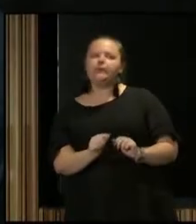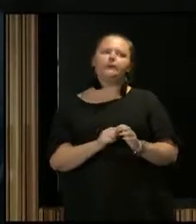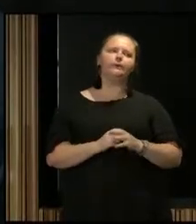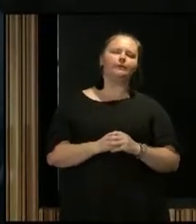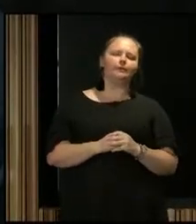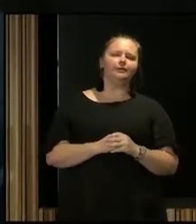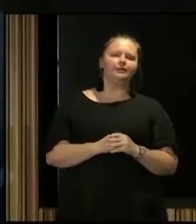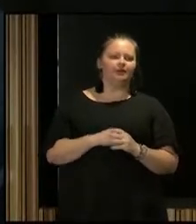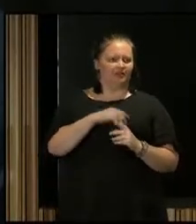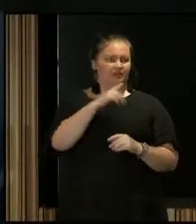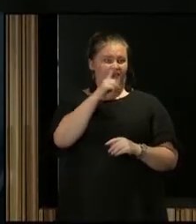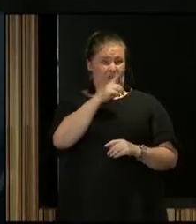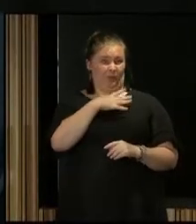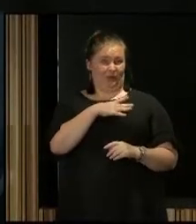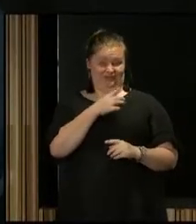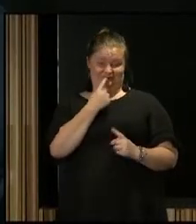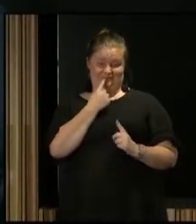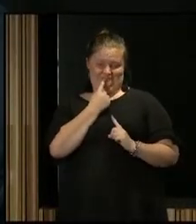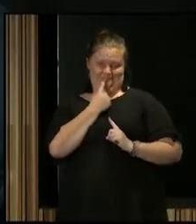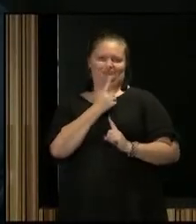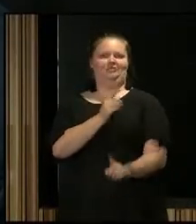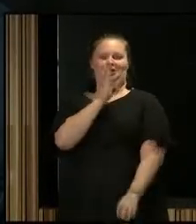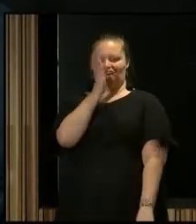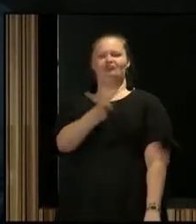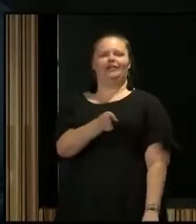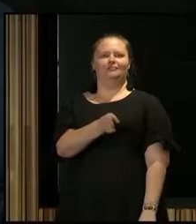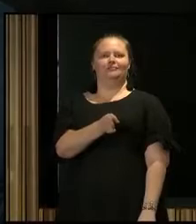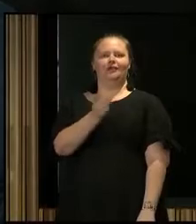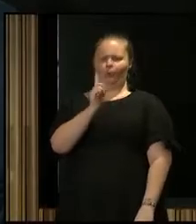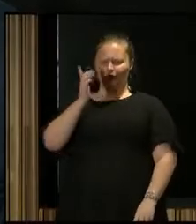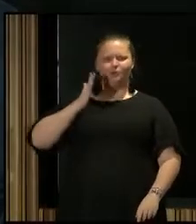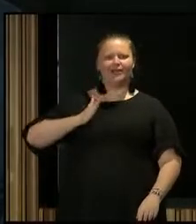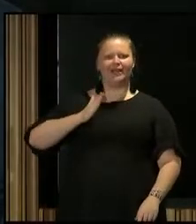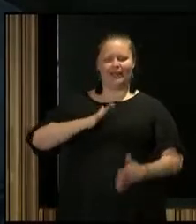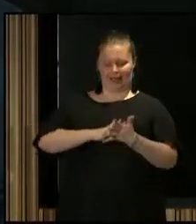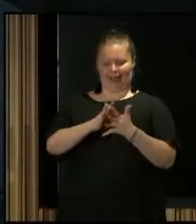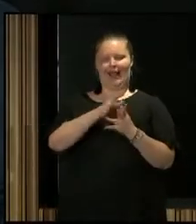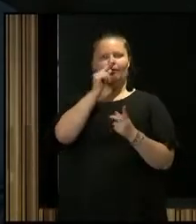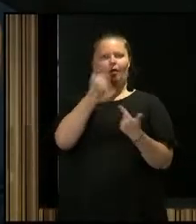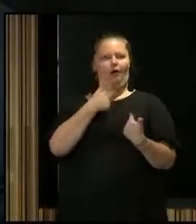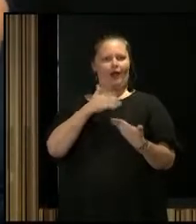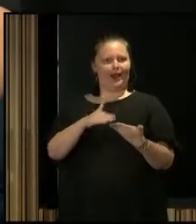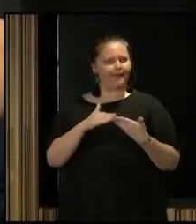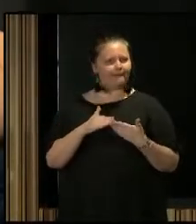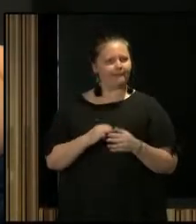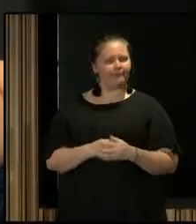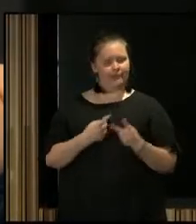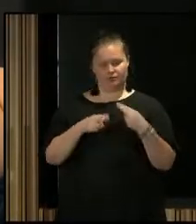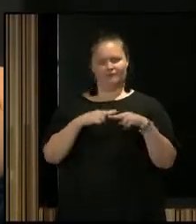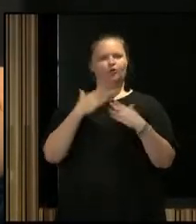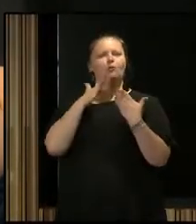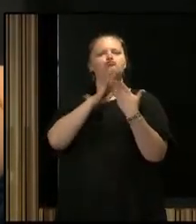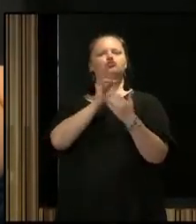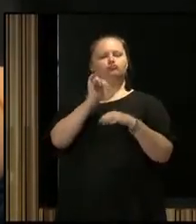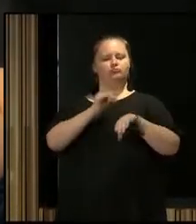But it's, like, people just want you to tell them the truth. Yeah. What do you need? How can I help? And I feel like if you approach your problems with that